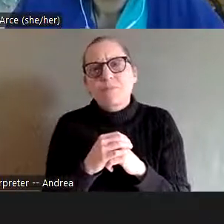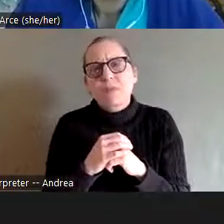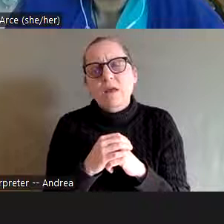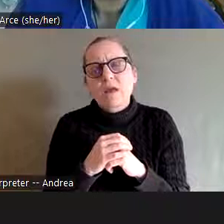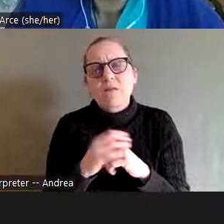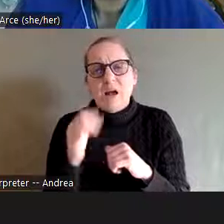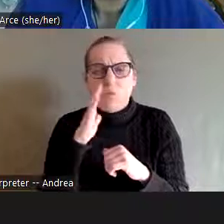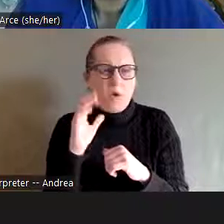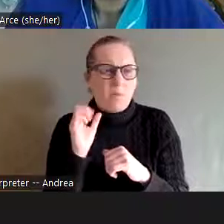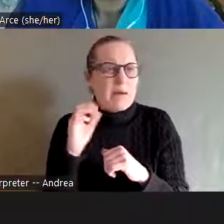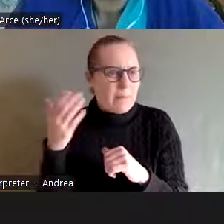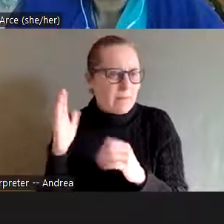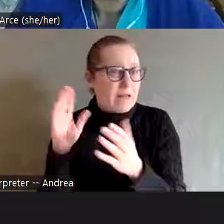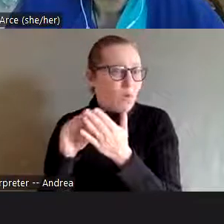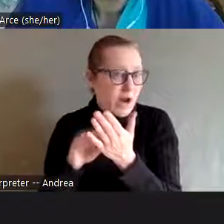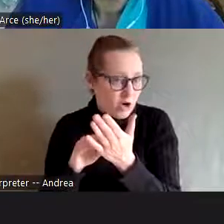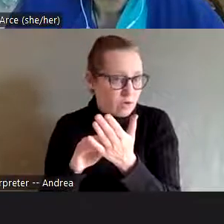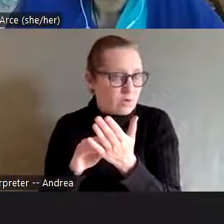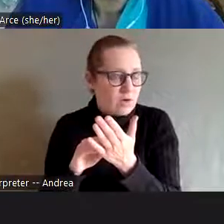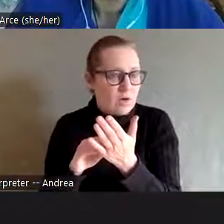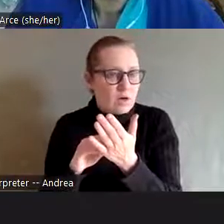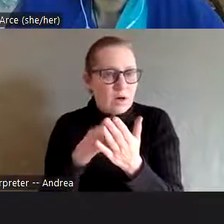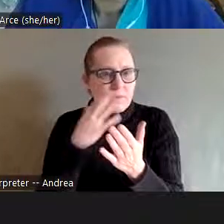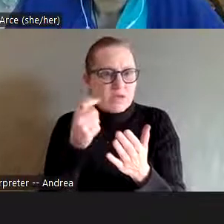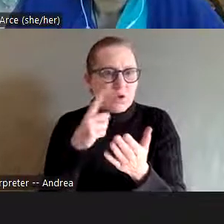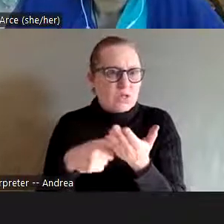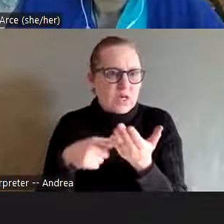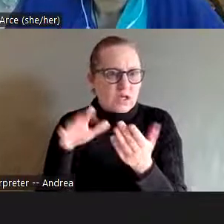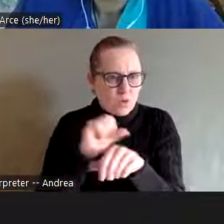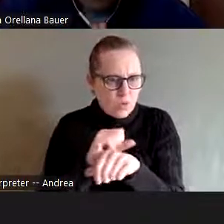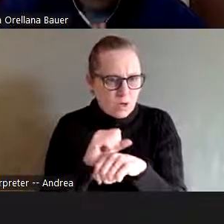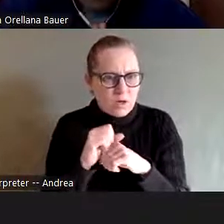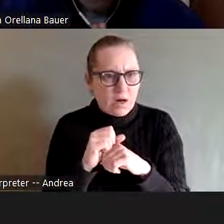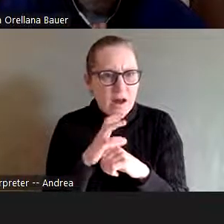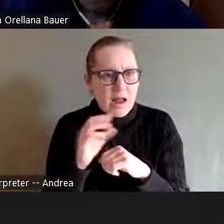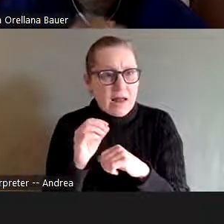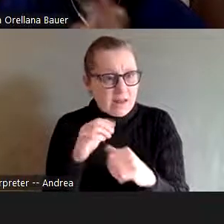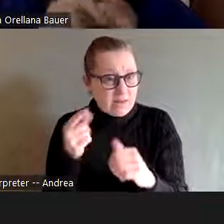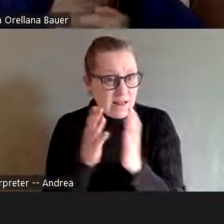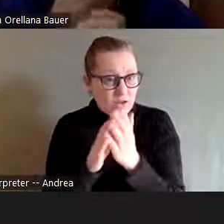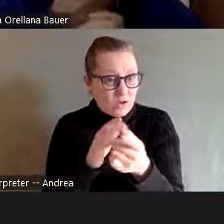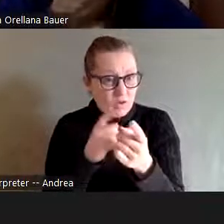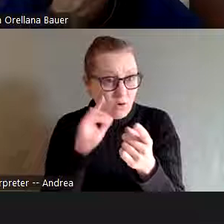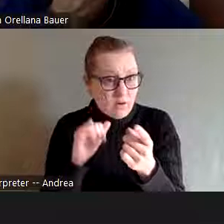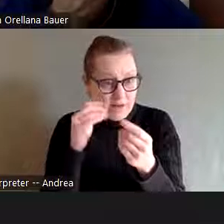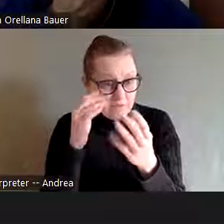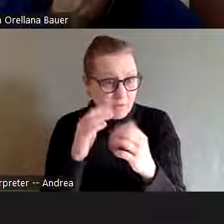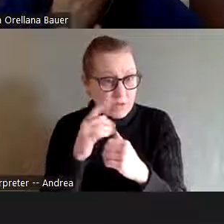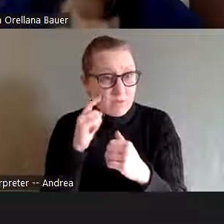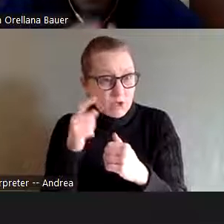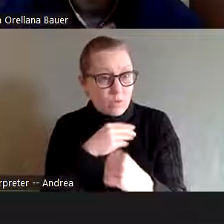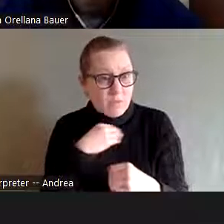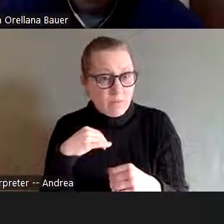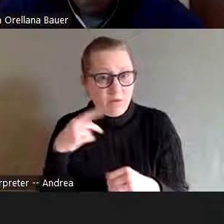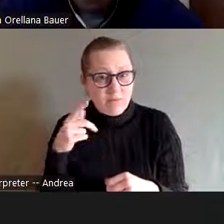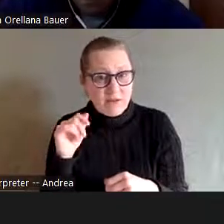a public record in that you are discussing your work and they are asking you for that update because you are a member of the